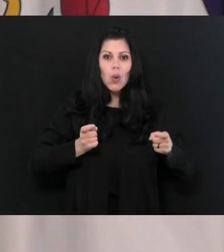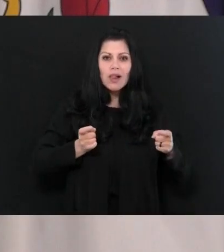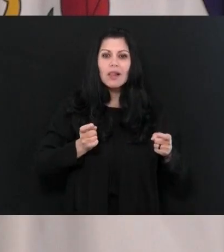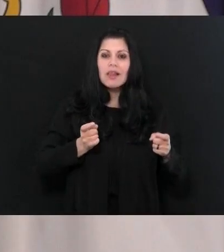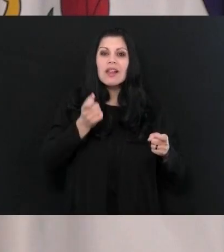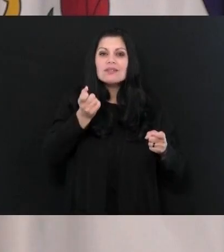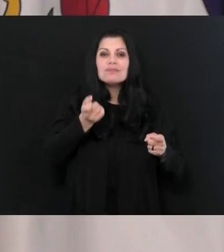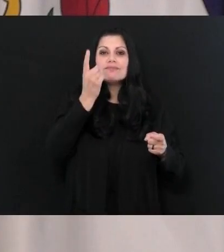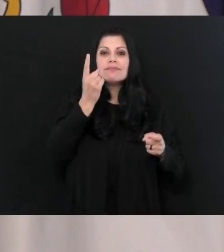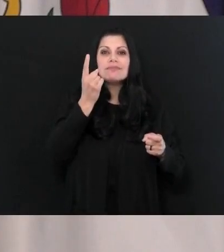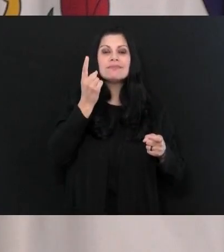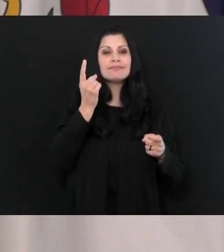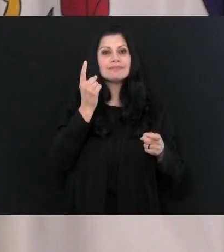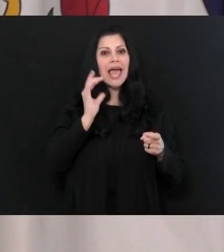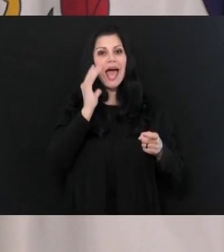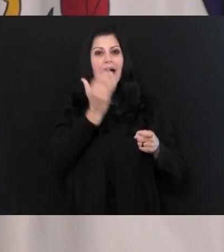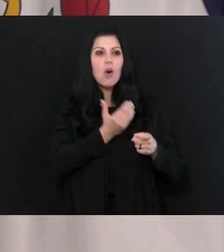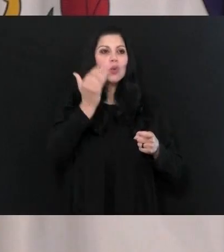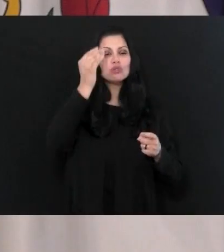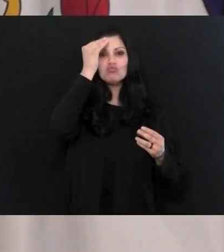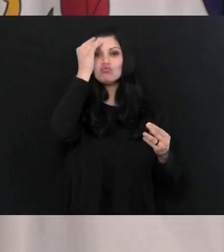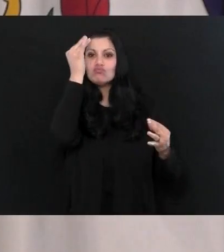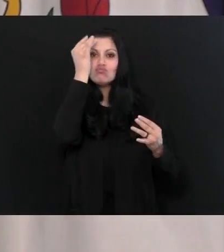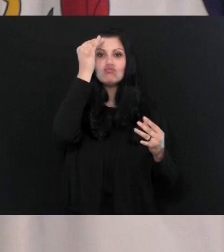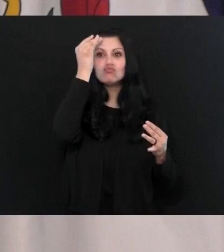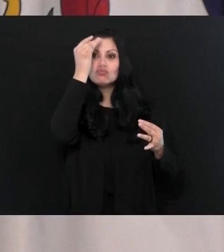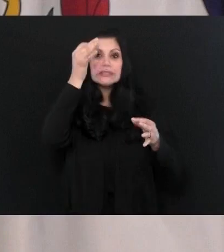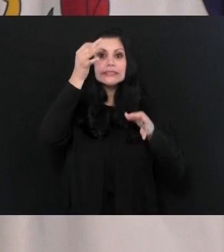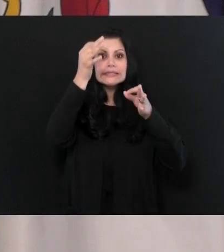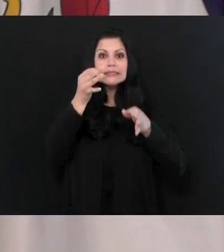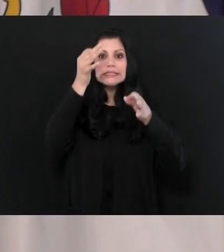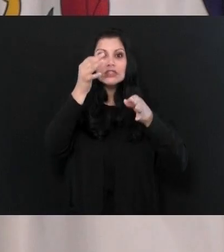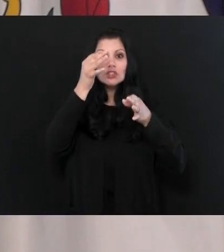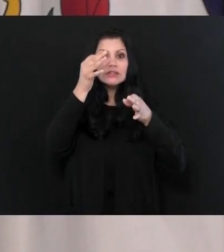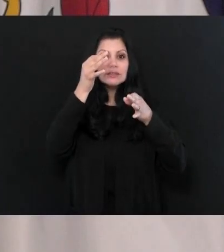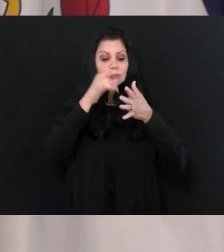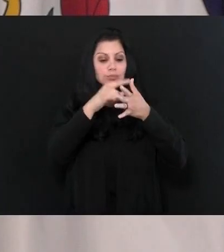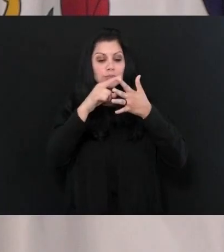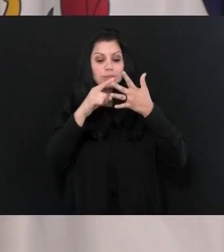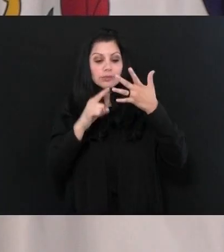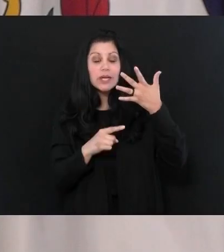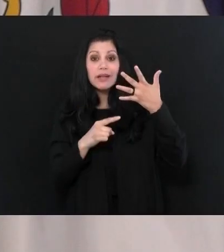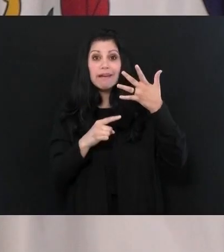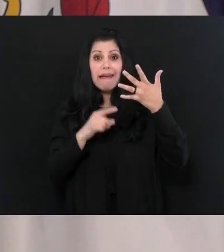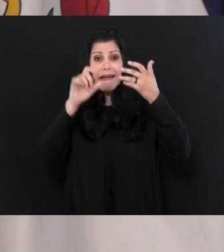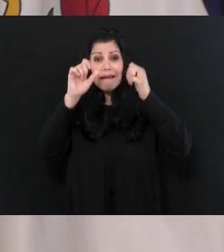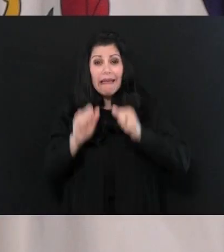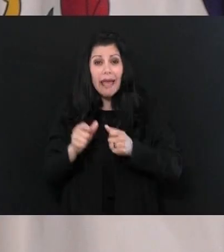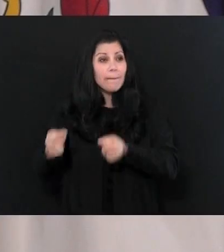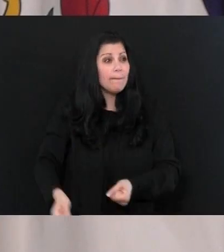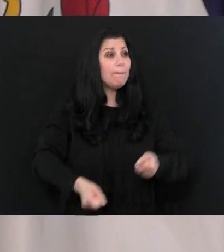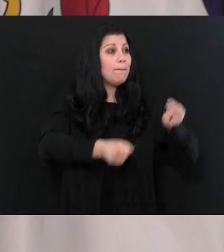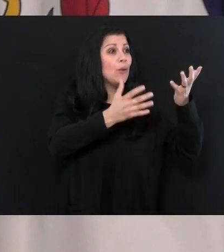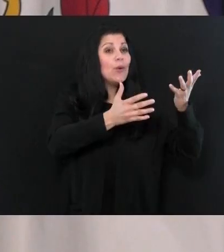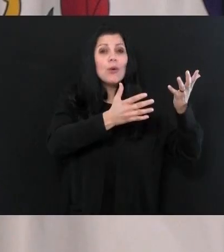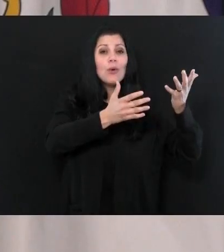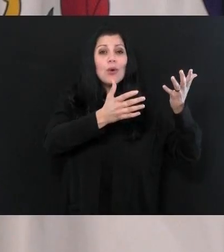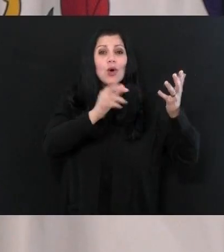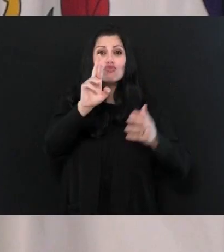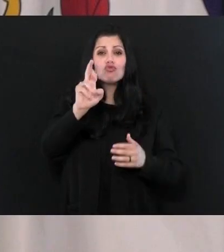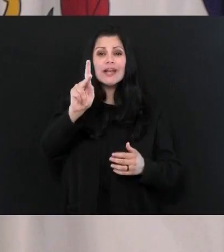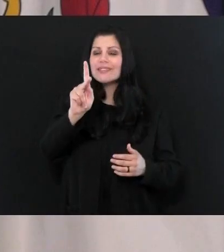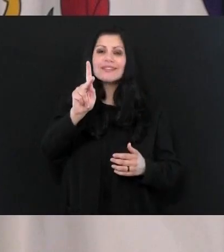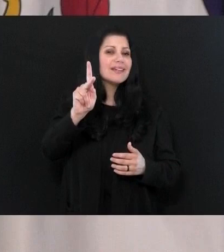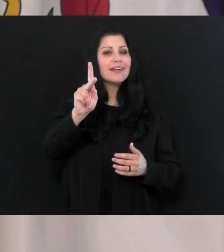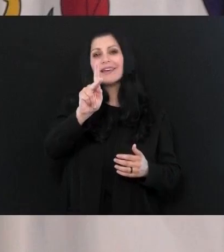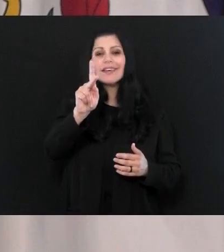goes into making these decisions, and with all that, we can't get rid of the risk. There's no point in me sitting here telling you